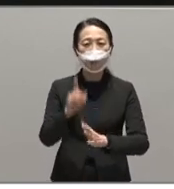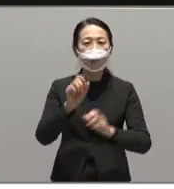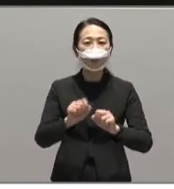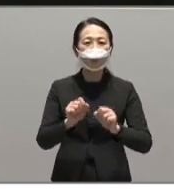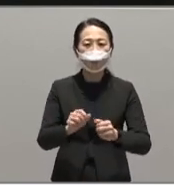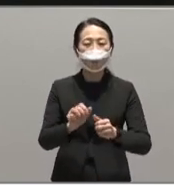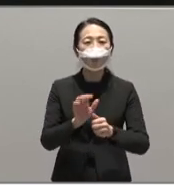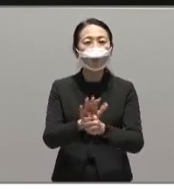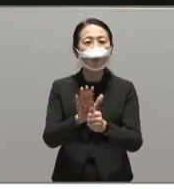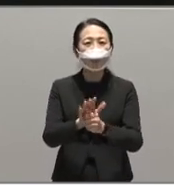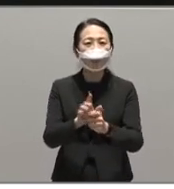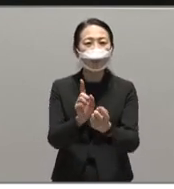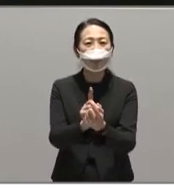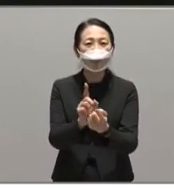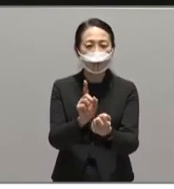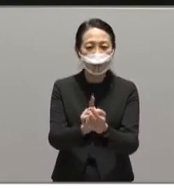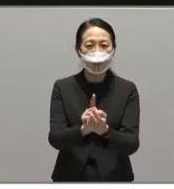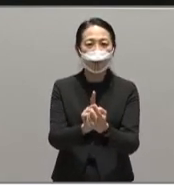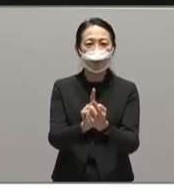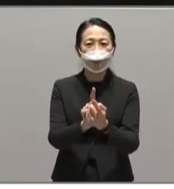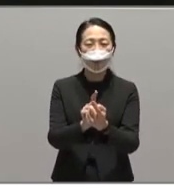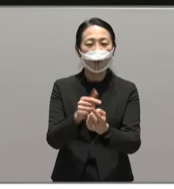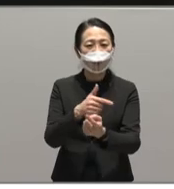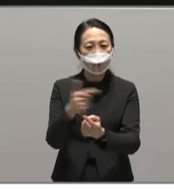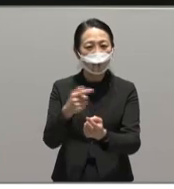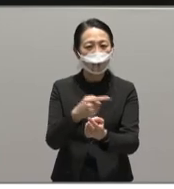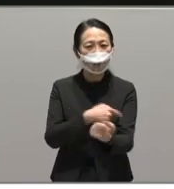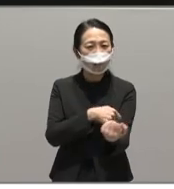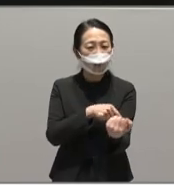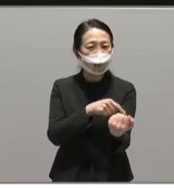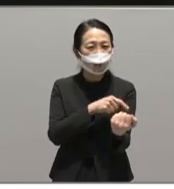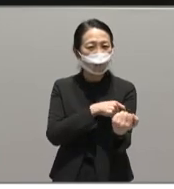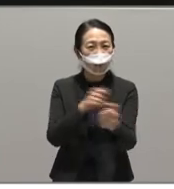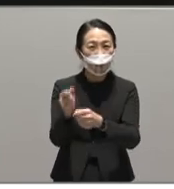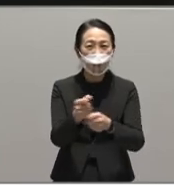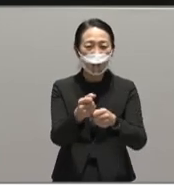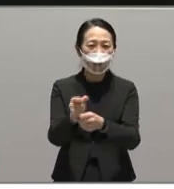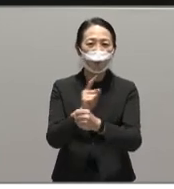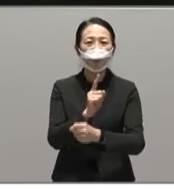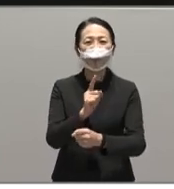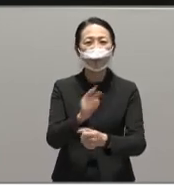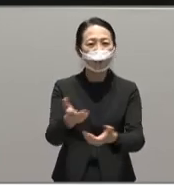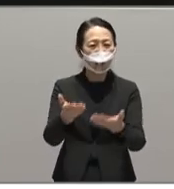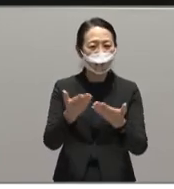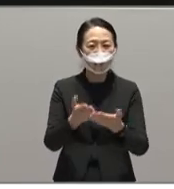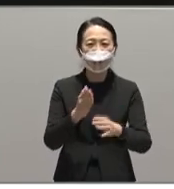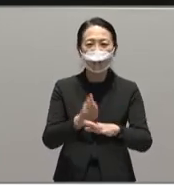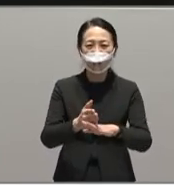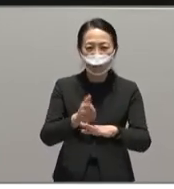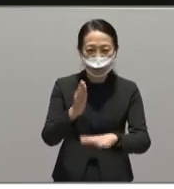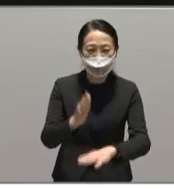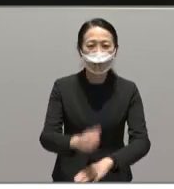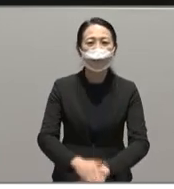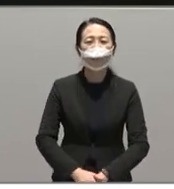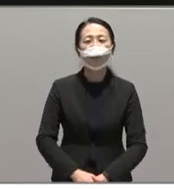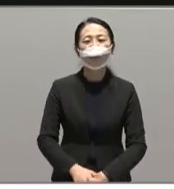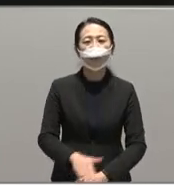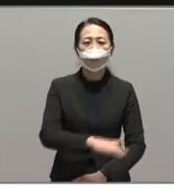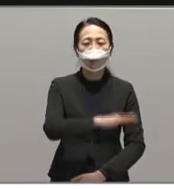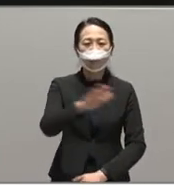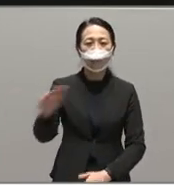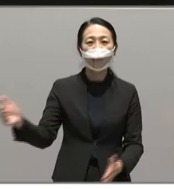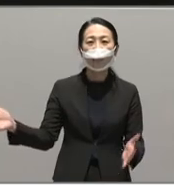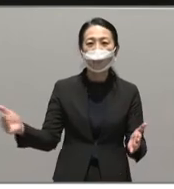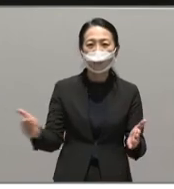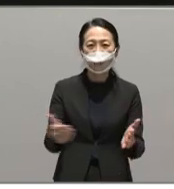your rich experience. You have also mentioned a very encouraging message,